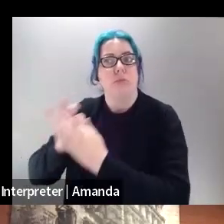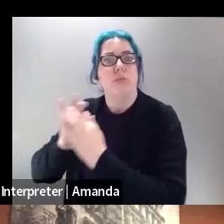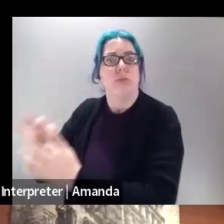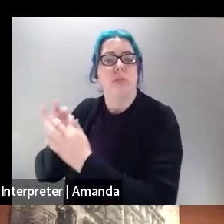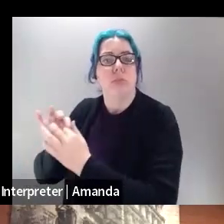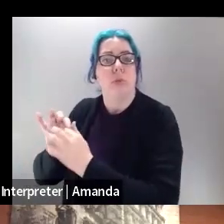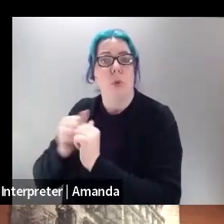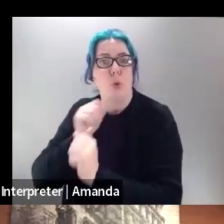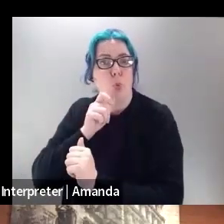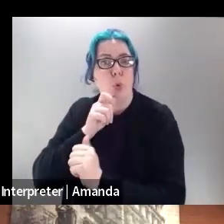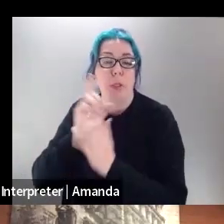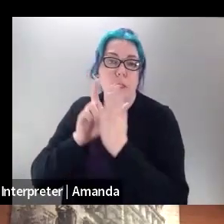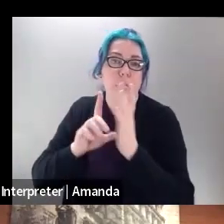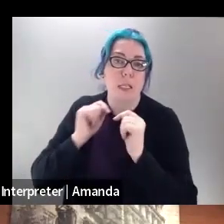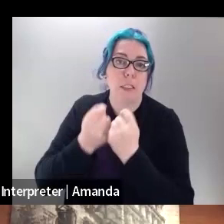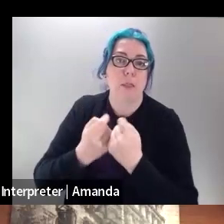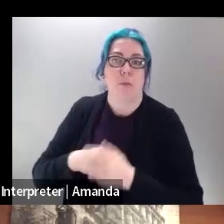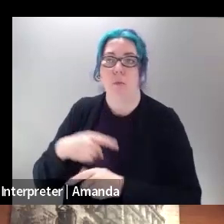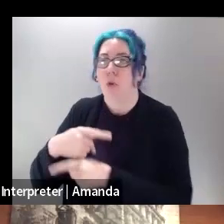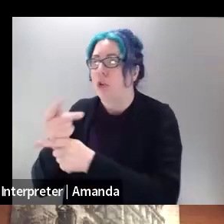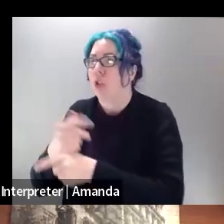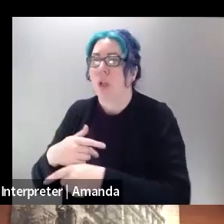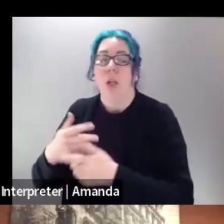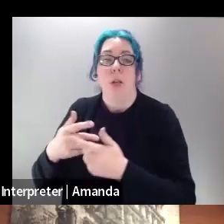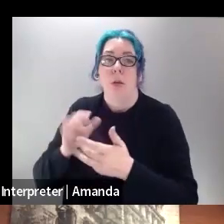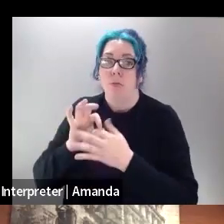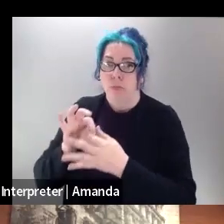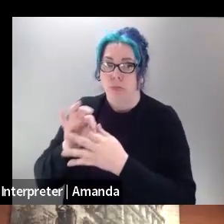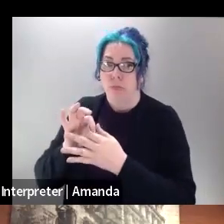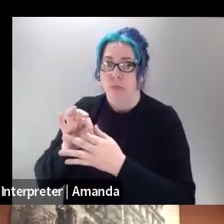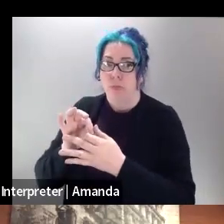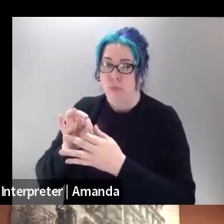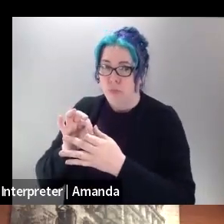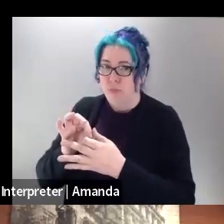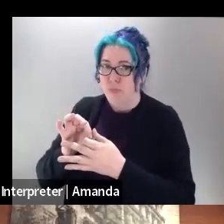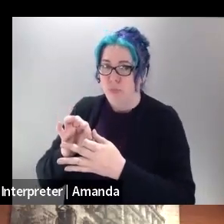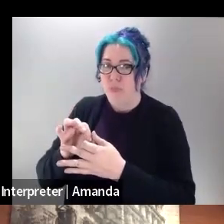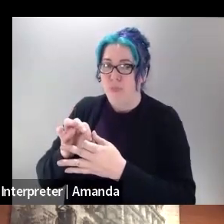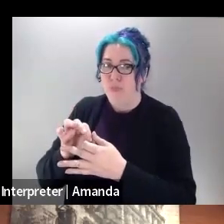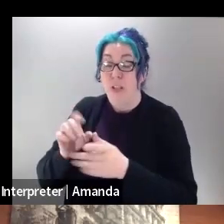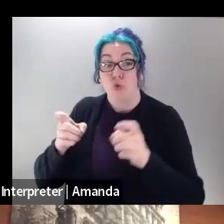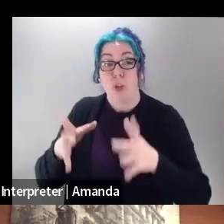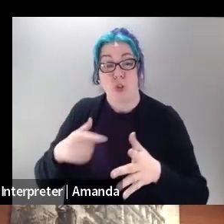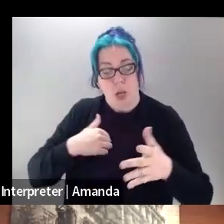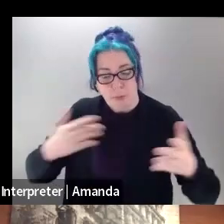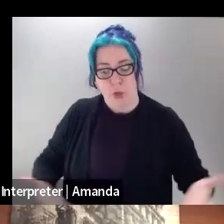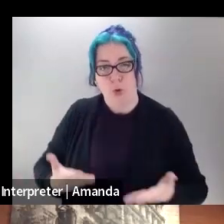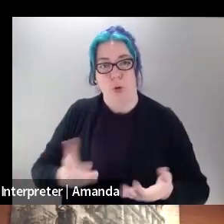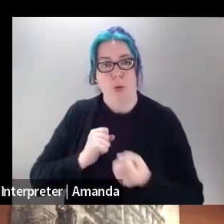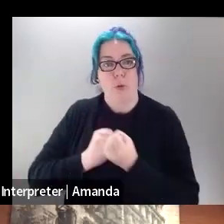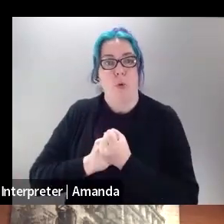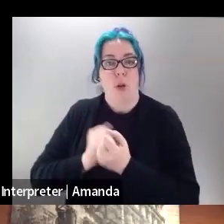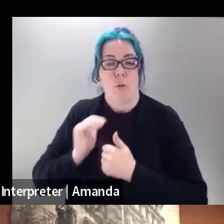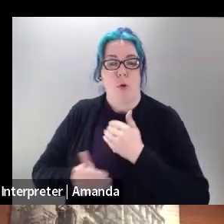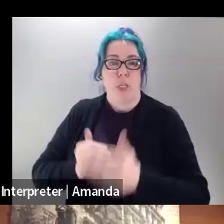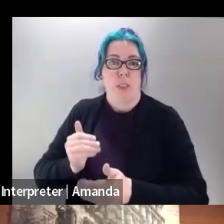team, with production, that you are there to facilitate a process, that you are there to like, yes, to do the work of this